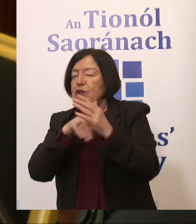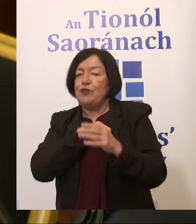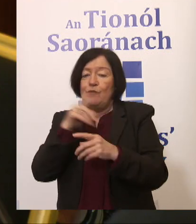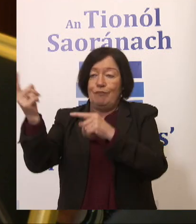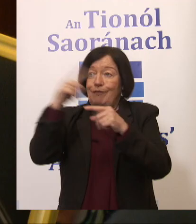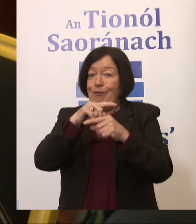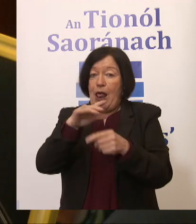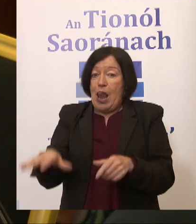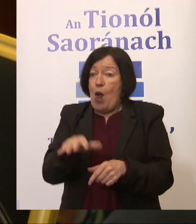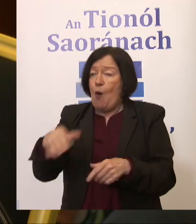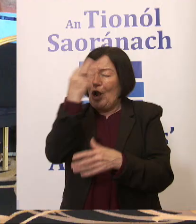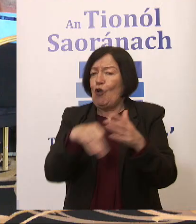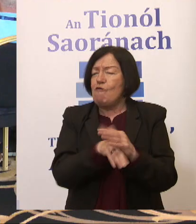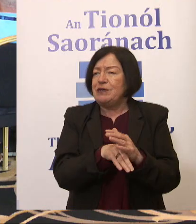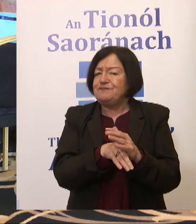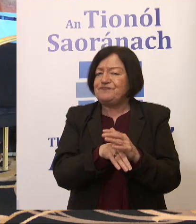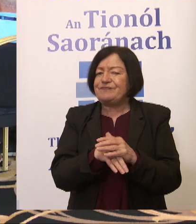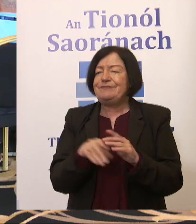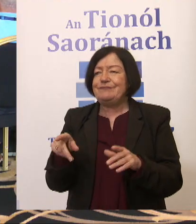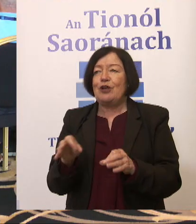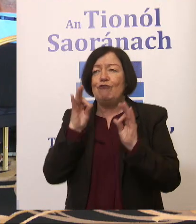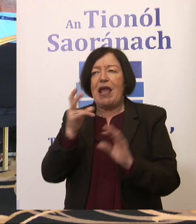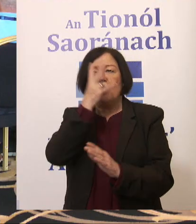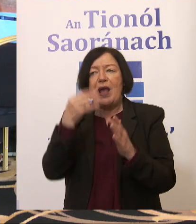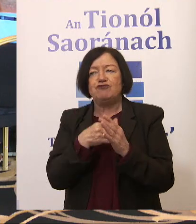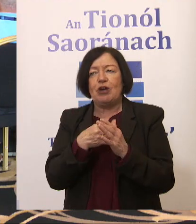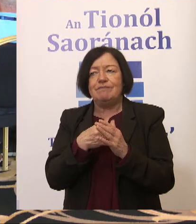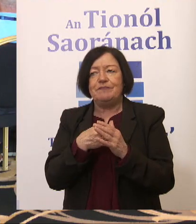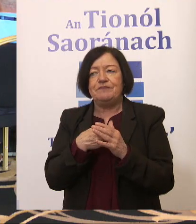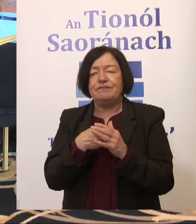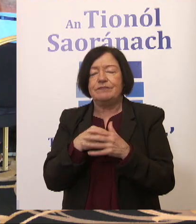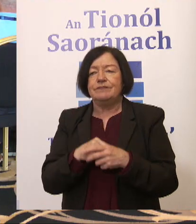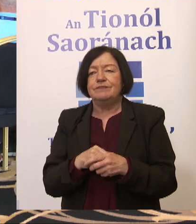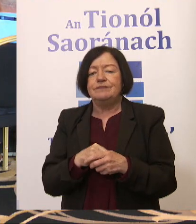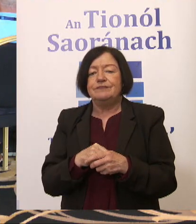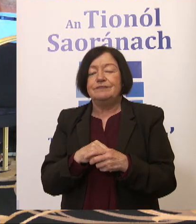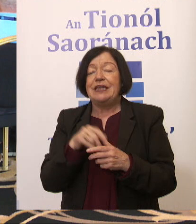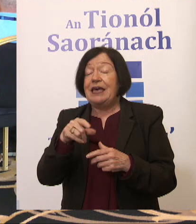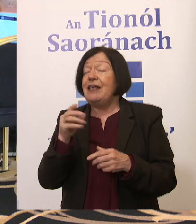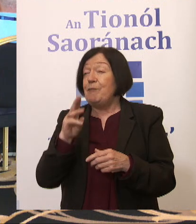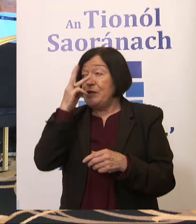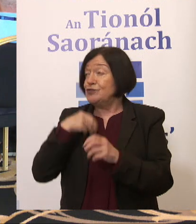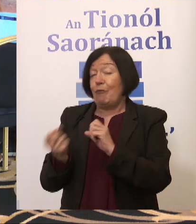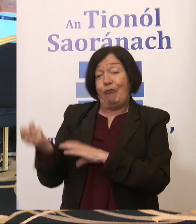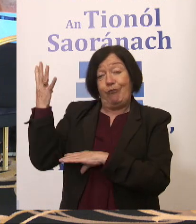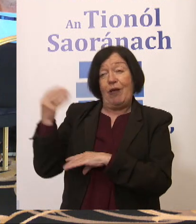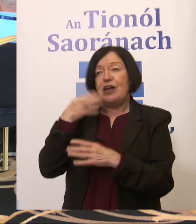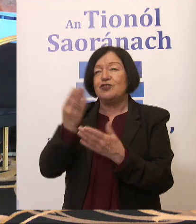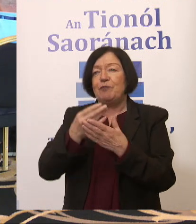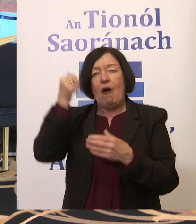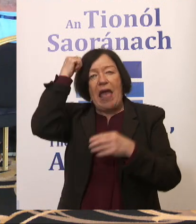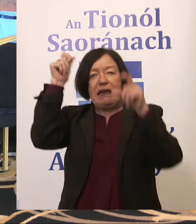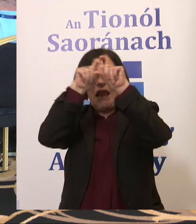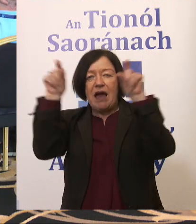government? Yeah, that's a great question. So I in the slides, I suppose I've just put in sort of headline kind